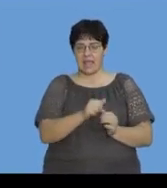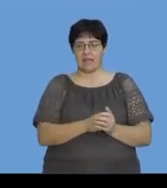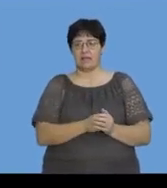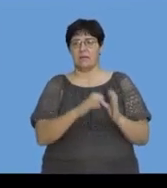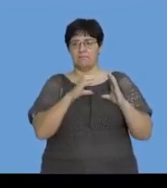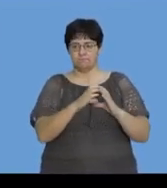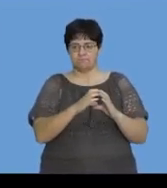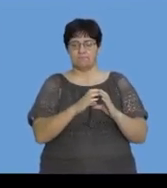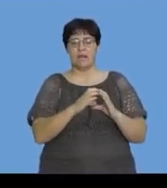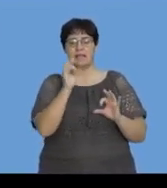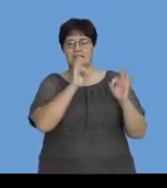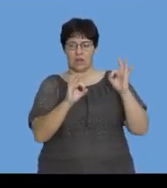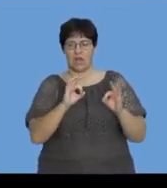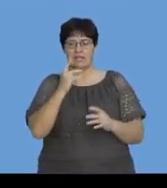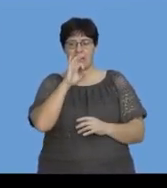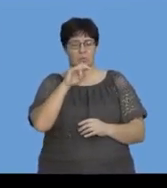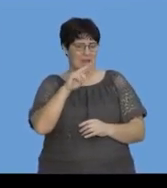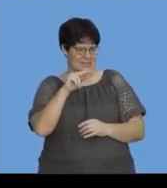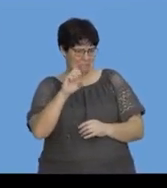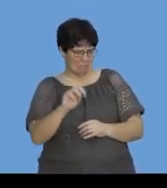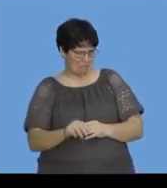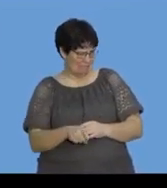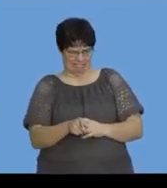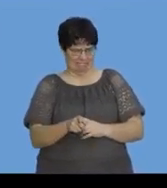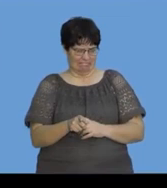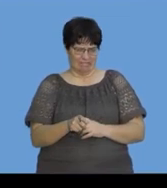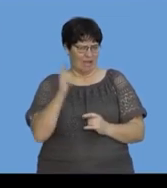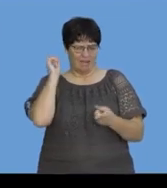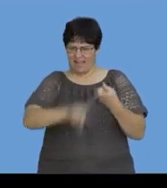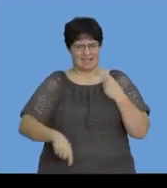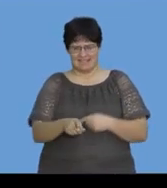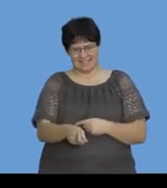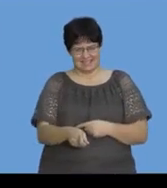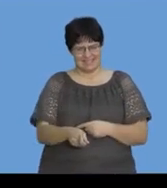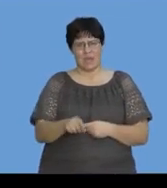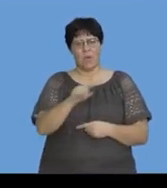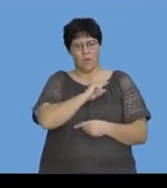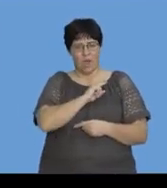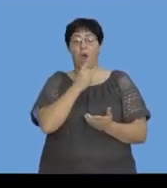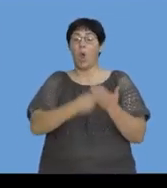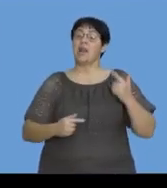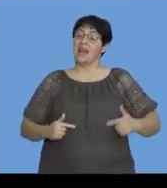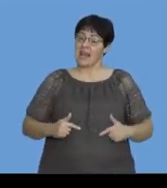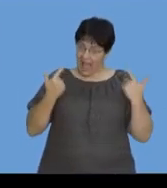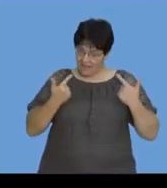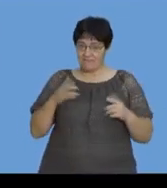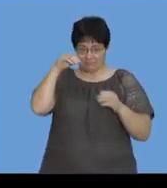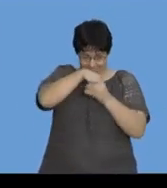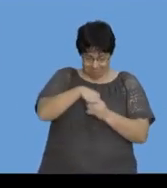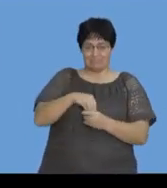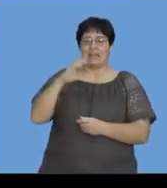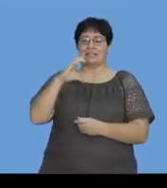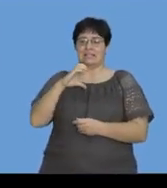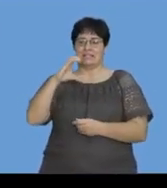a mass of cellular cytoplasm. Sure, I see cytoplasm, can't be, because only living cells have